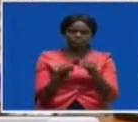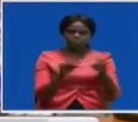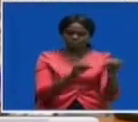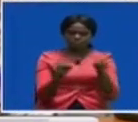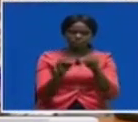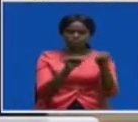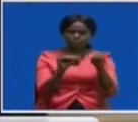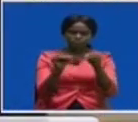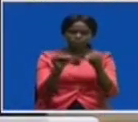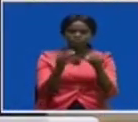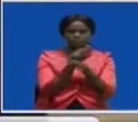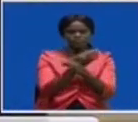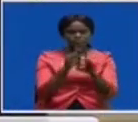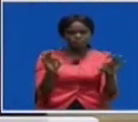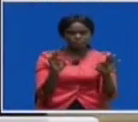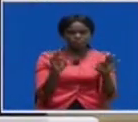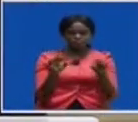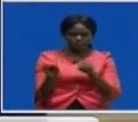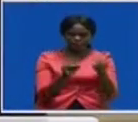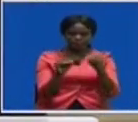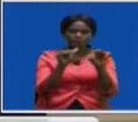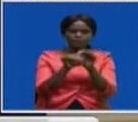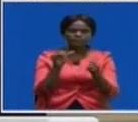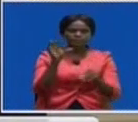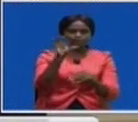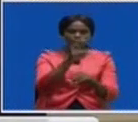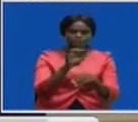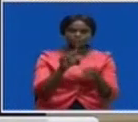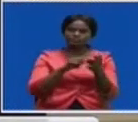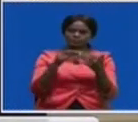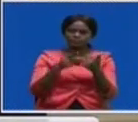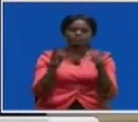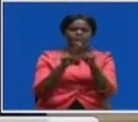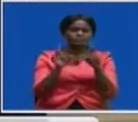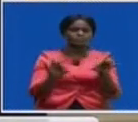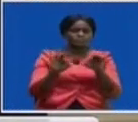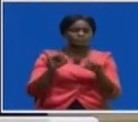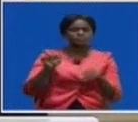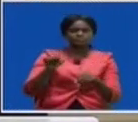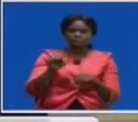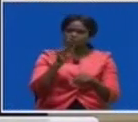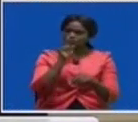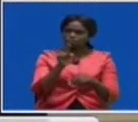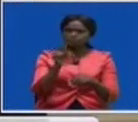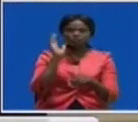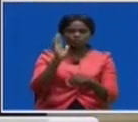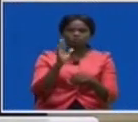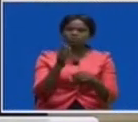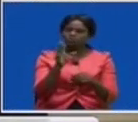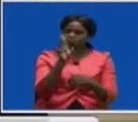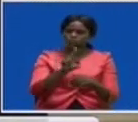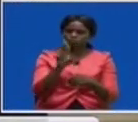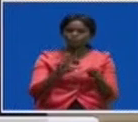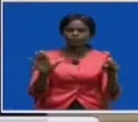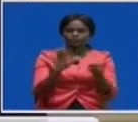persons in the region, I think this program is very vital. For it will be very easy for